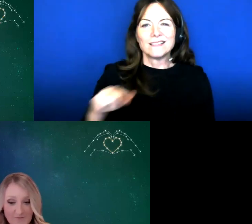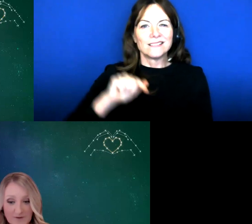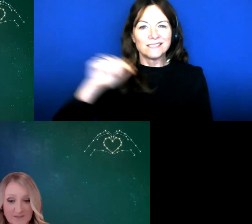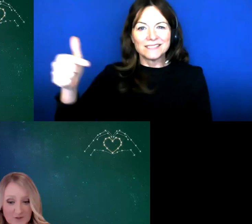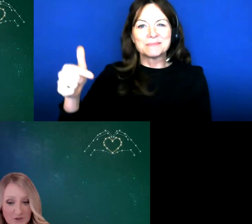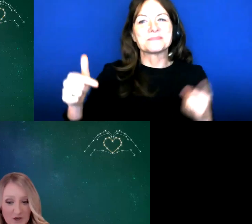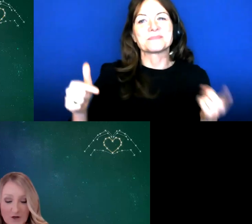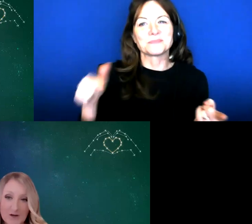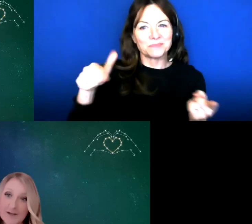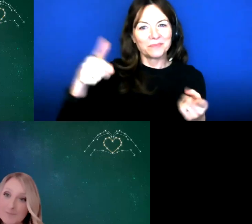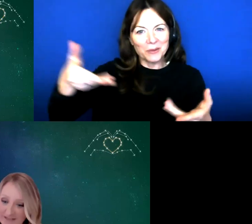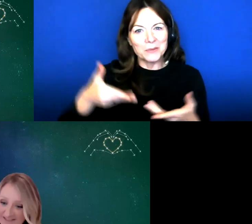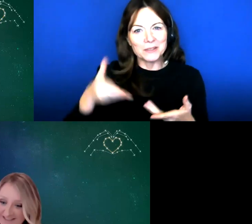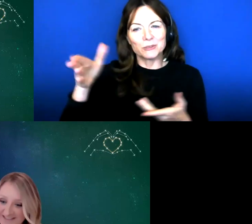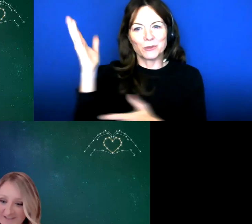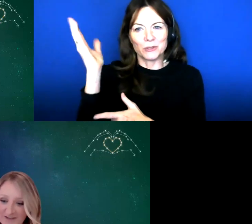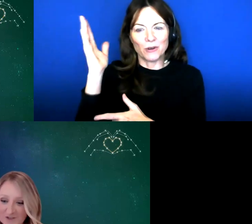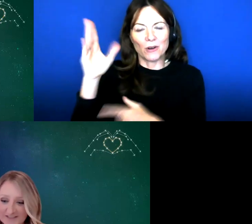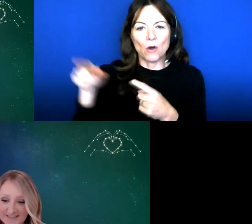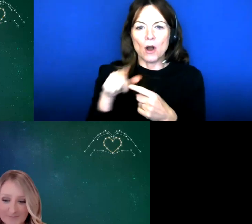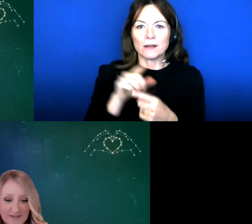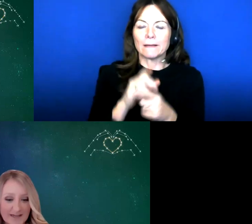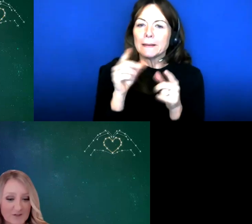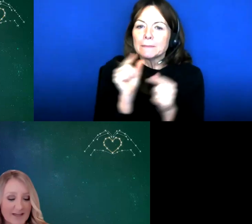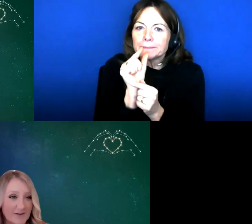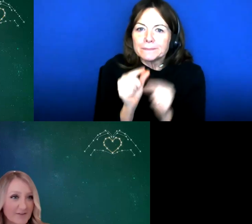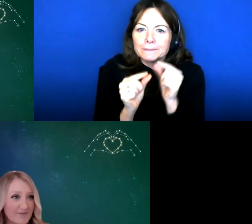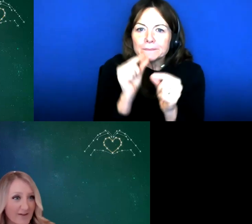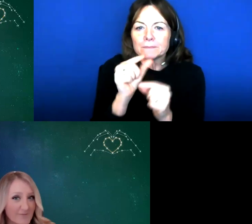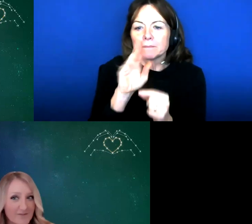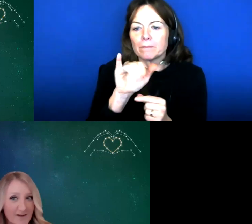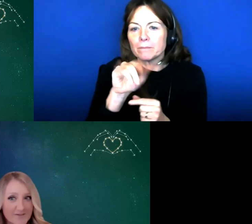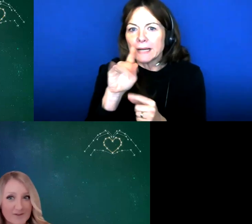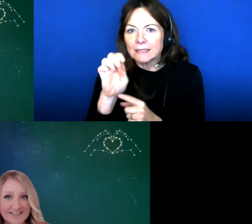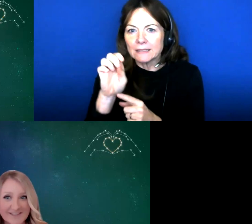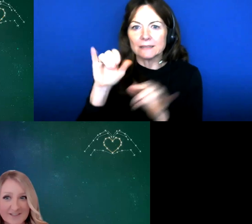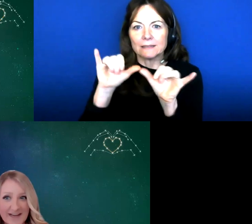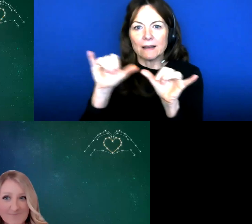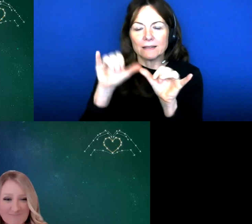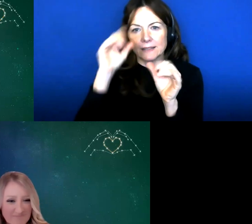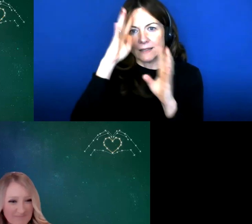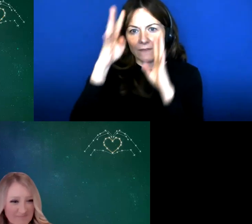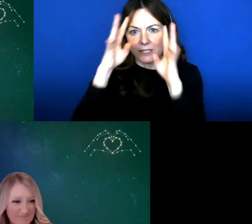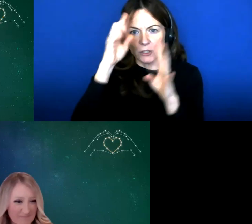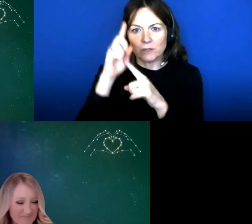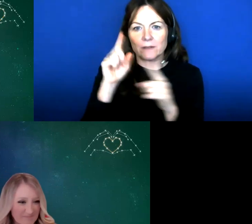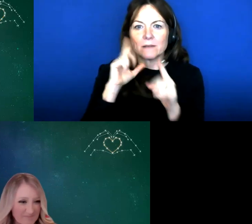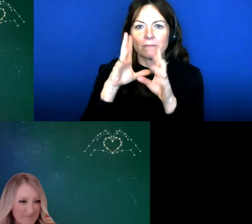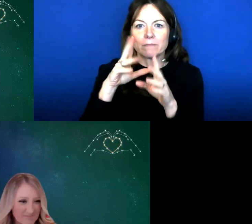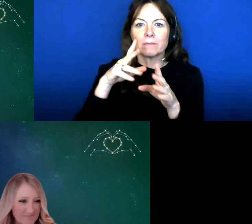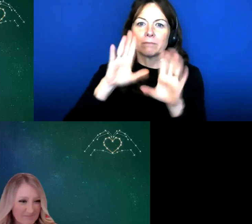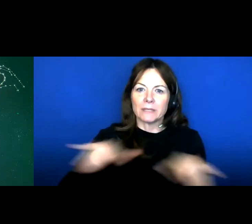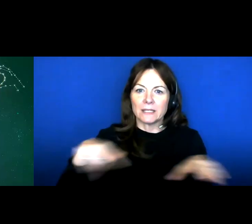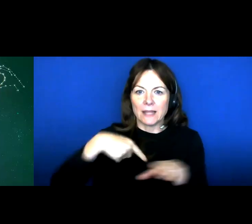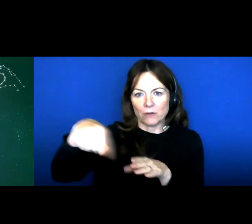welcoming everybody to your talk on bite-sized innovations in pediatric health, five by five with the digital lab. Thank